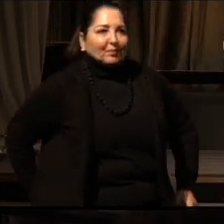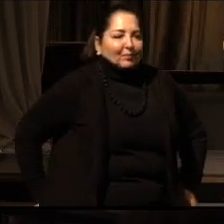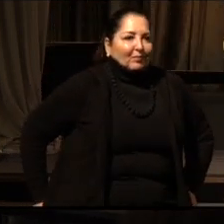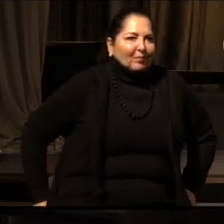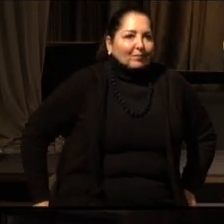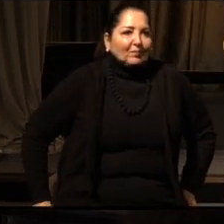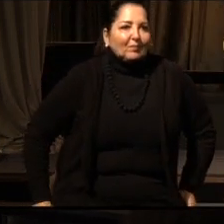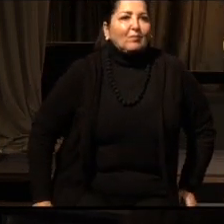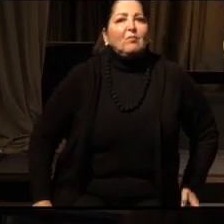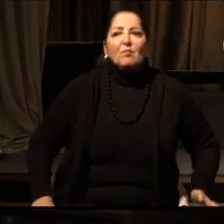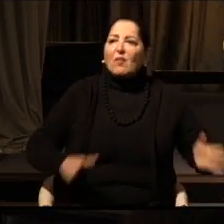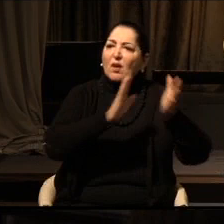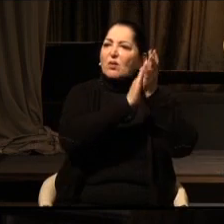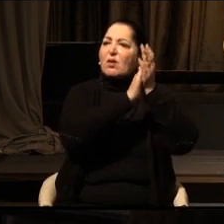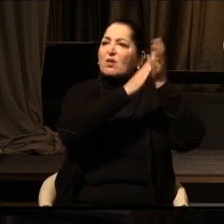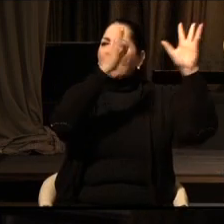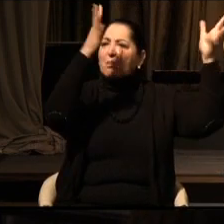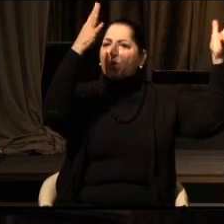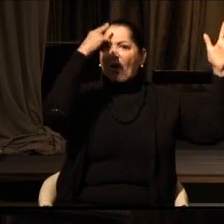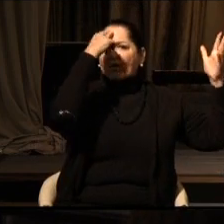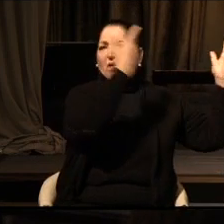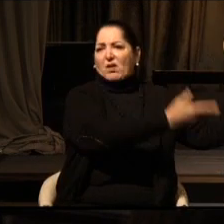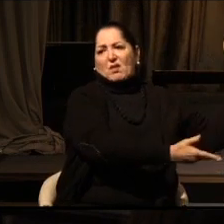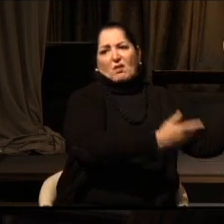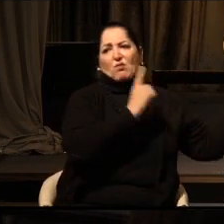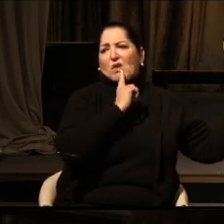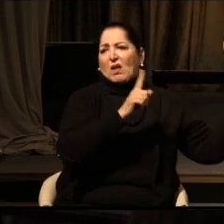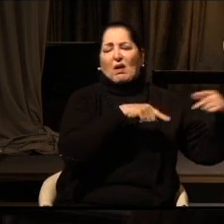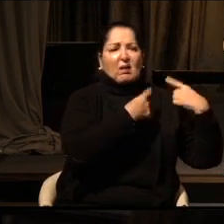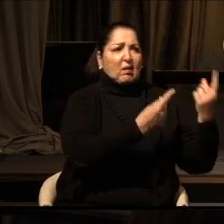We just have a round of applause for how phenomenal this is. This is like.